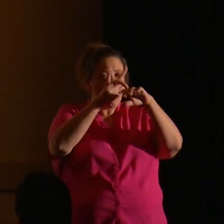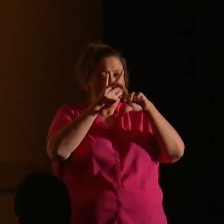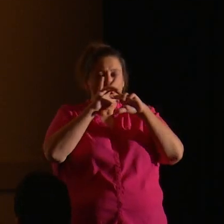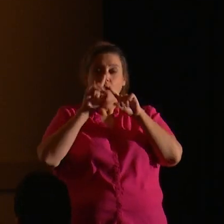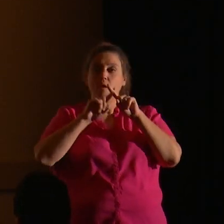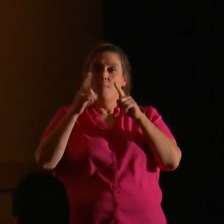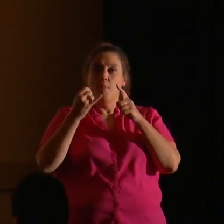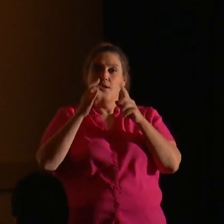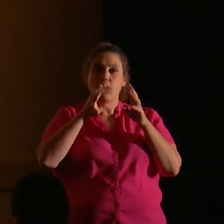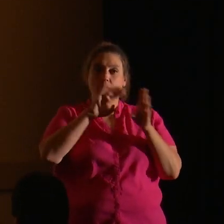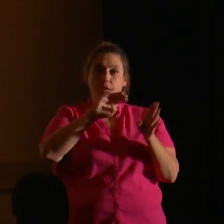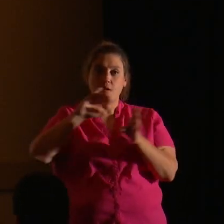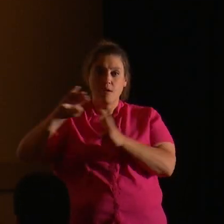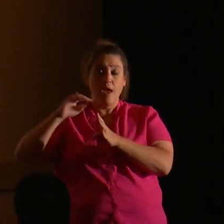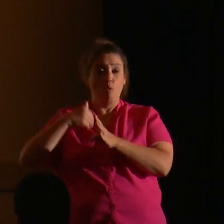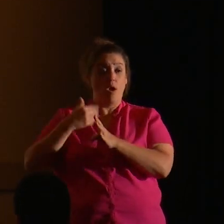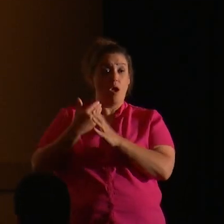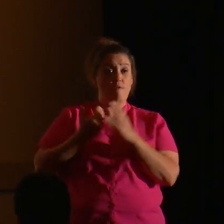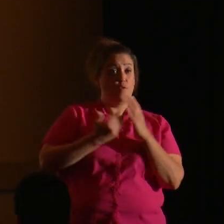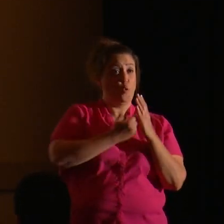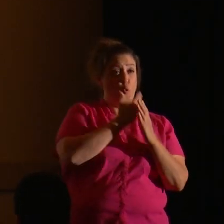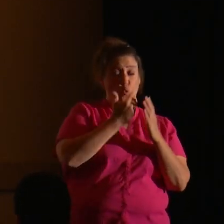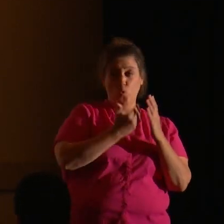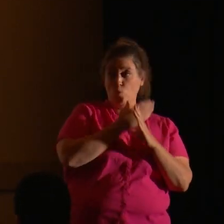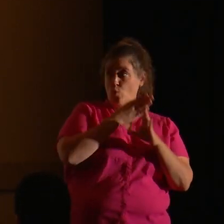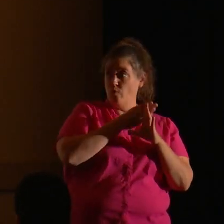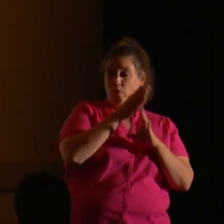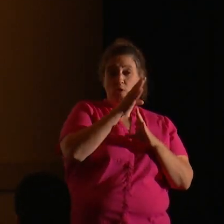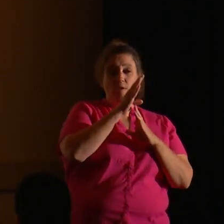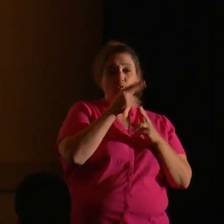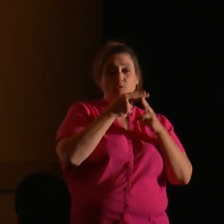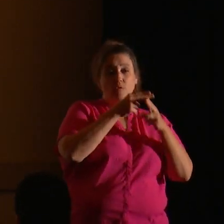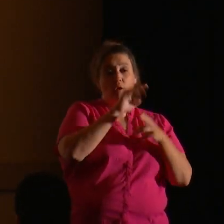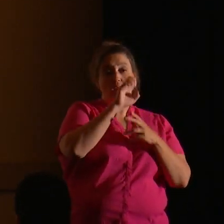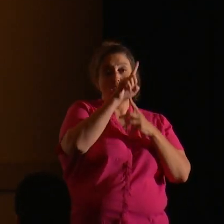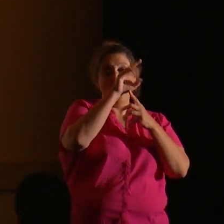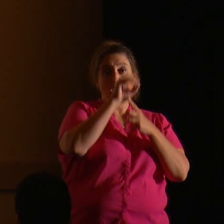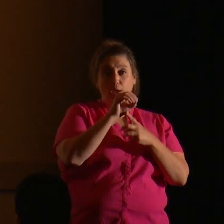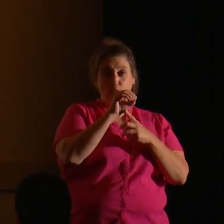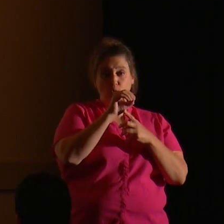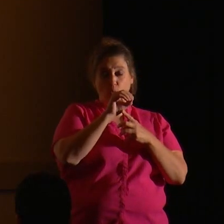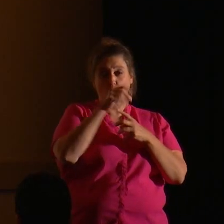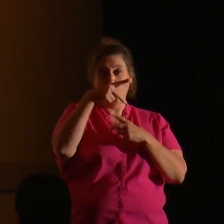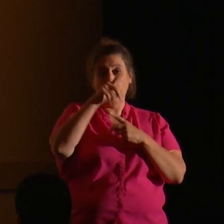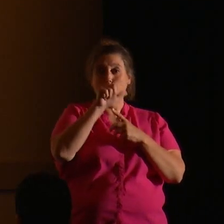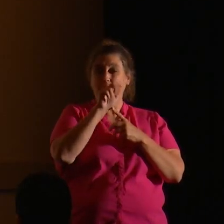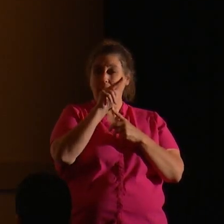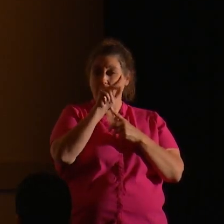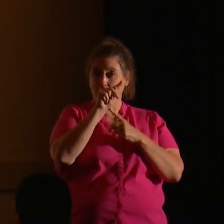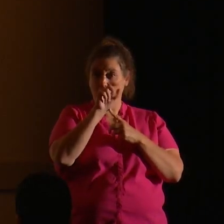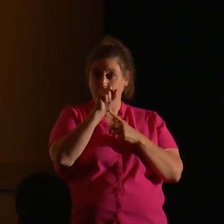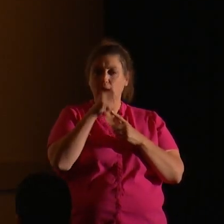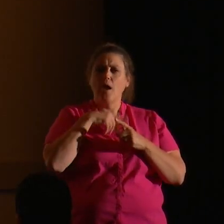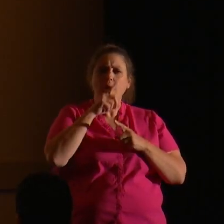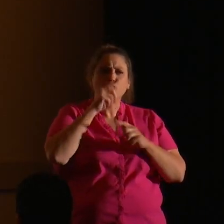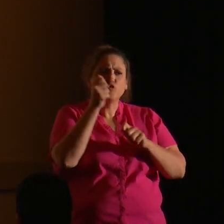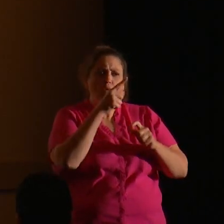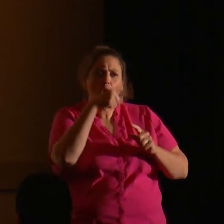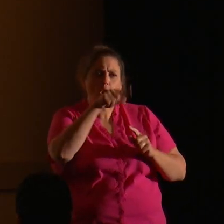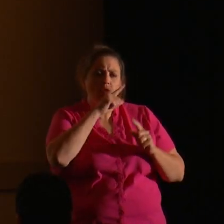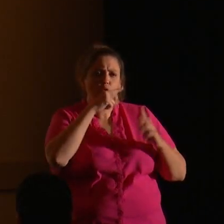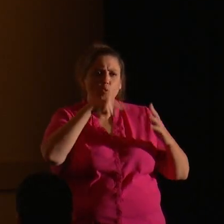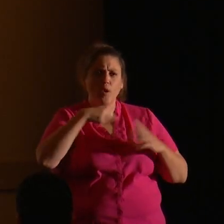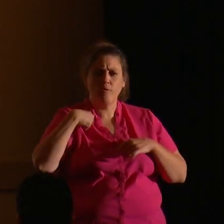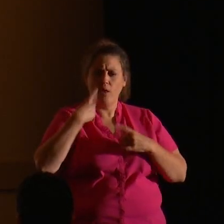new field of exoplanets. As I'm sure you've all read in the last three years, the Kepler